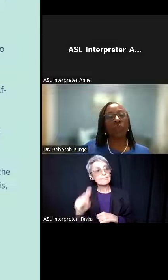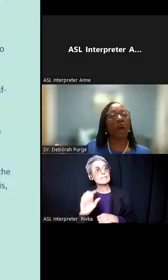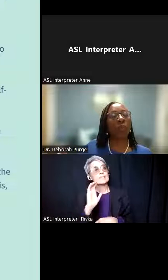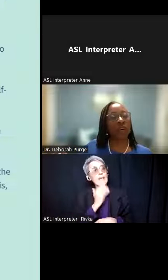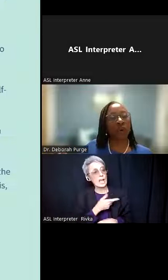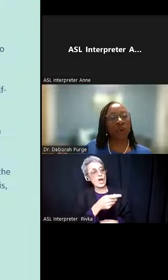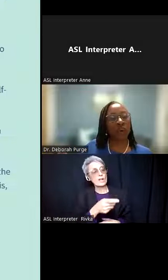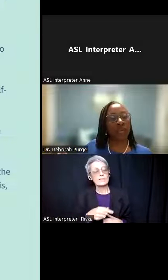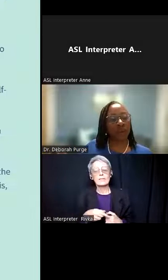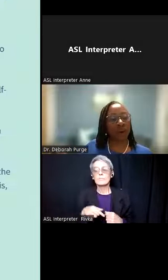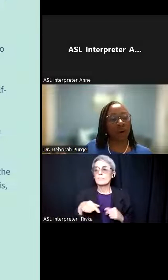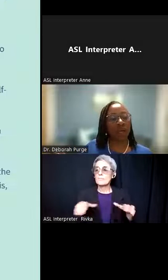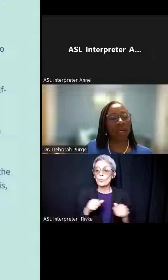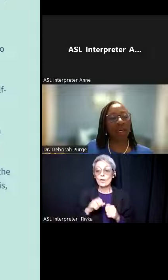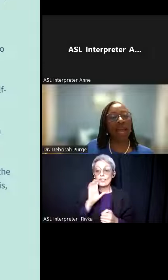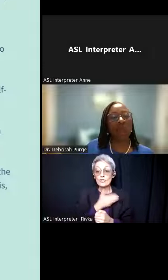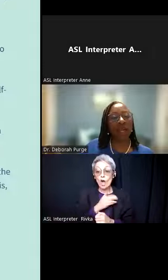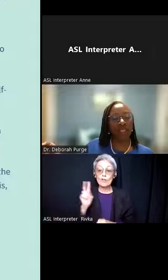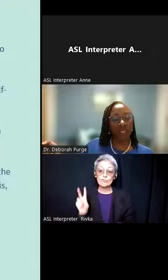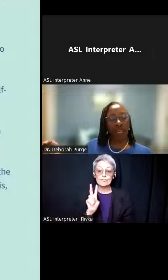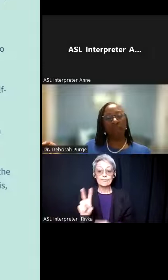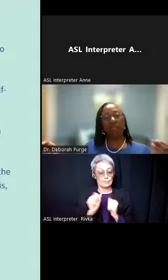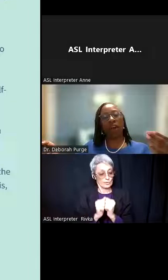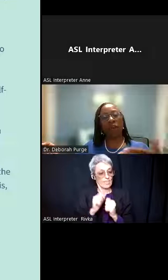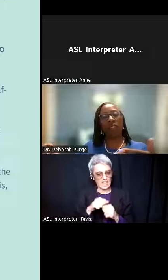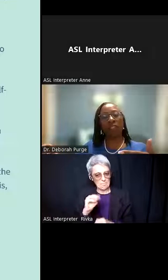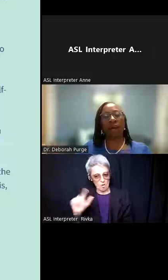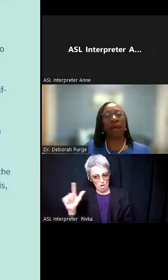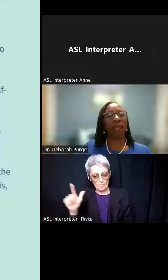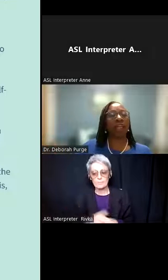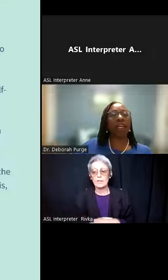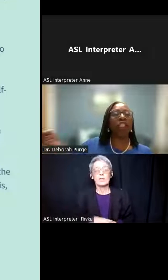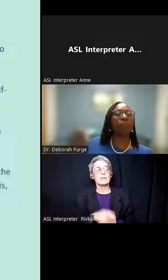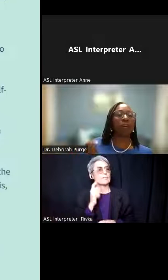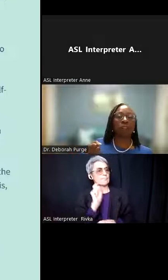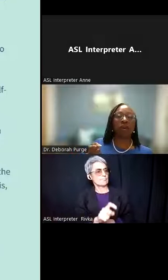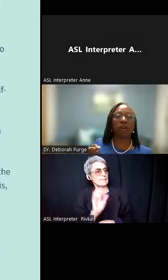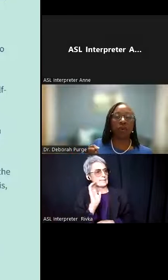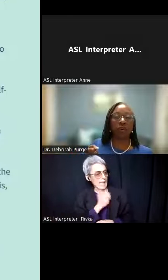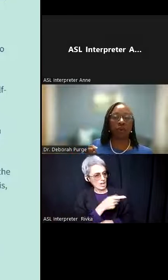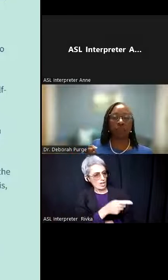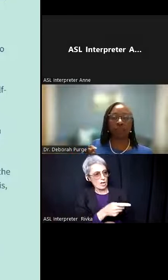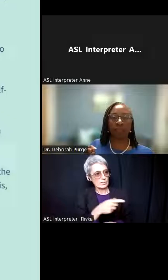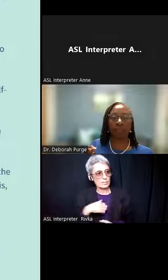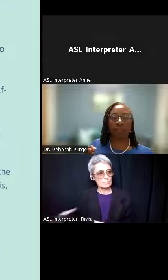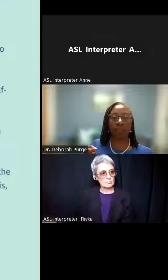she's walking with her daughter in the mall. And when she comes across Santa Claus, she pulls on her